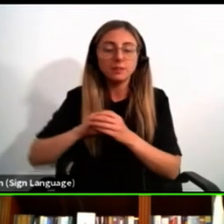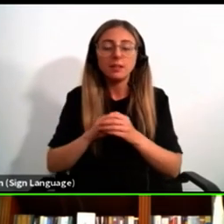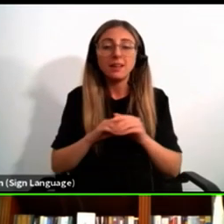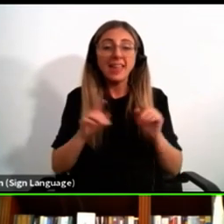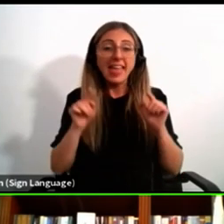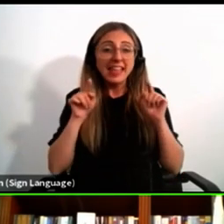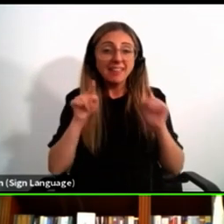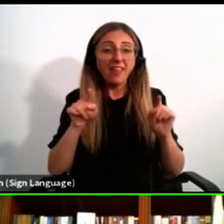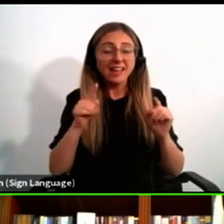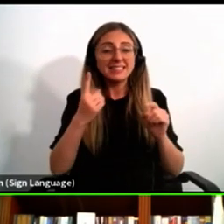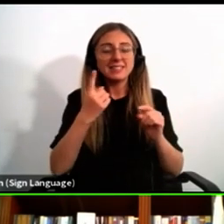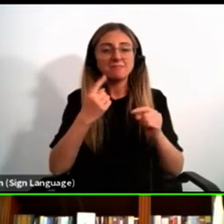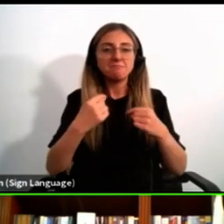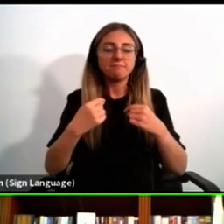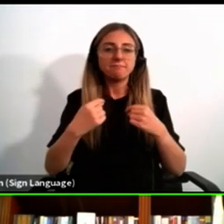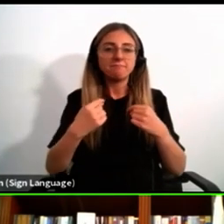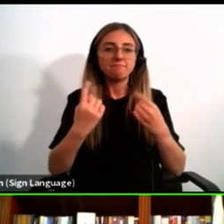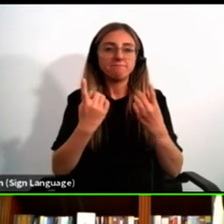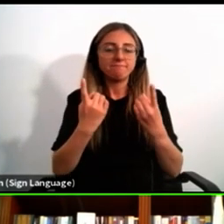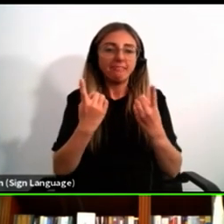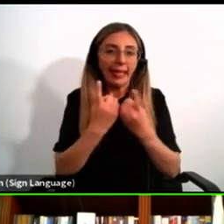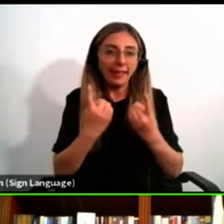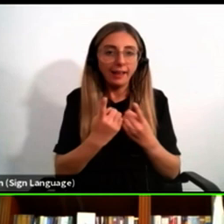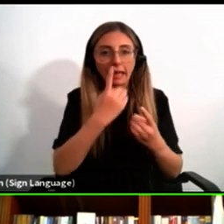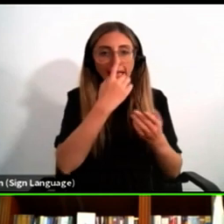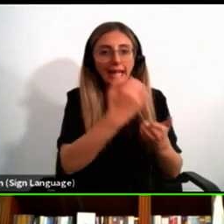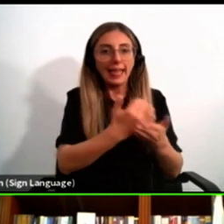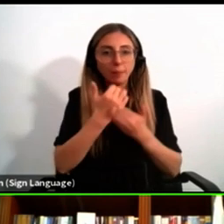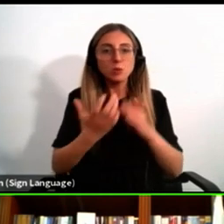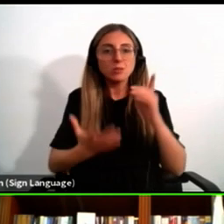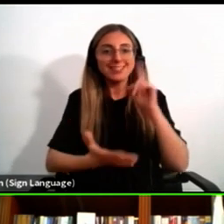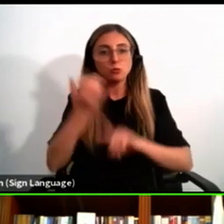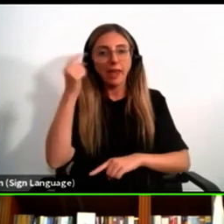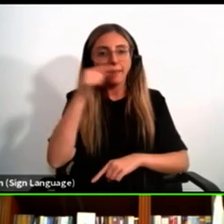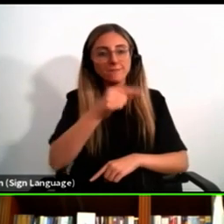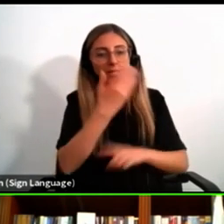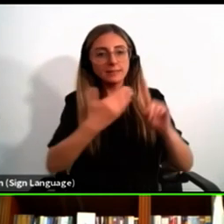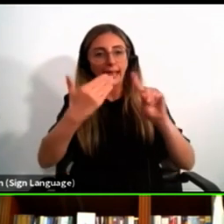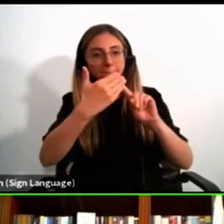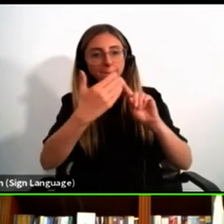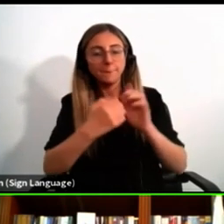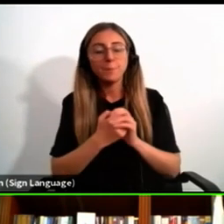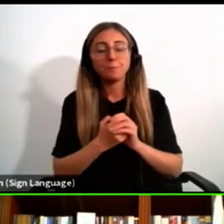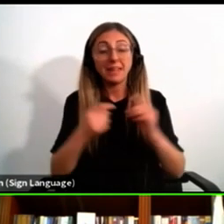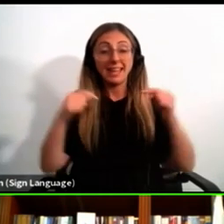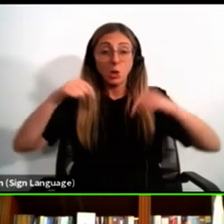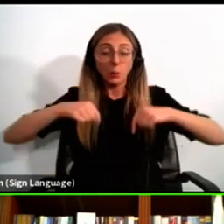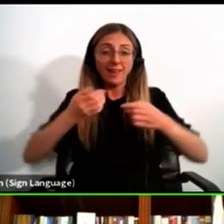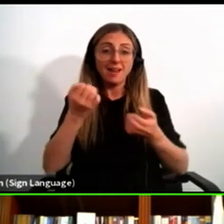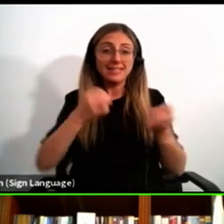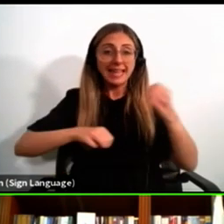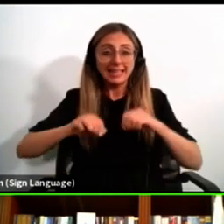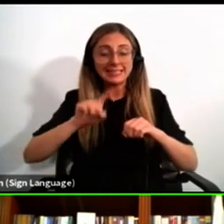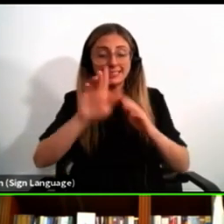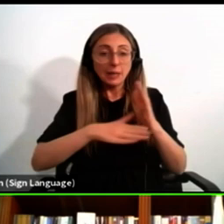And it is this kind of thing that I believe the tripartite can help us achieve. So we are a scientist, believes that